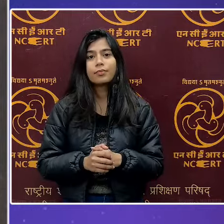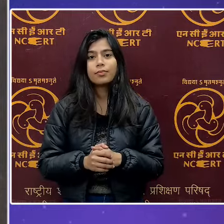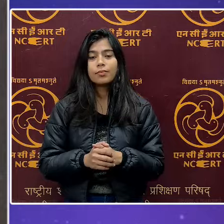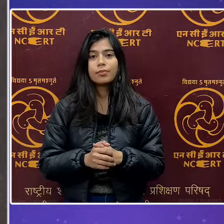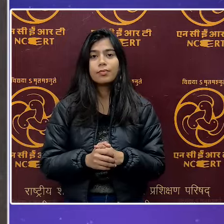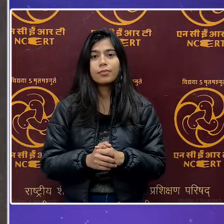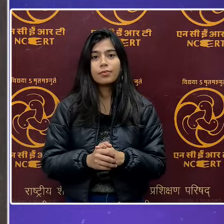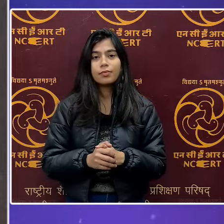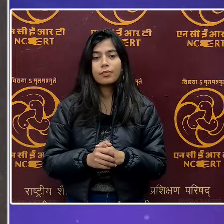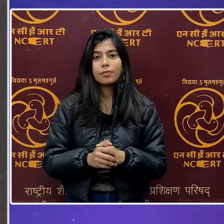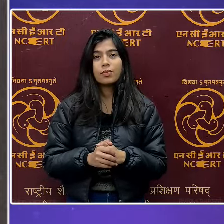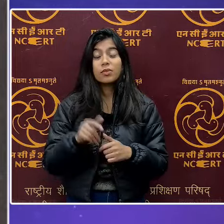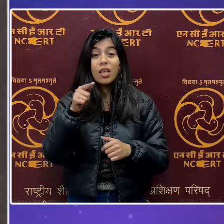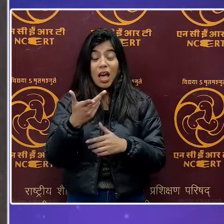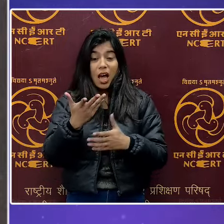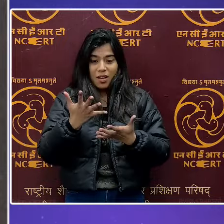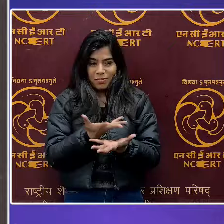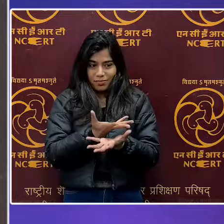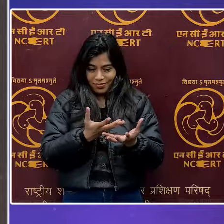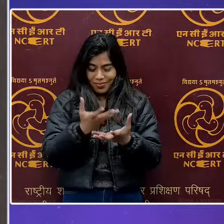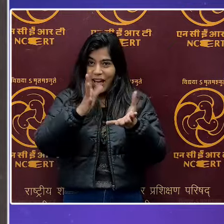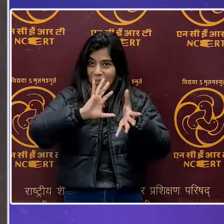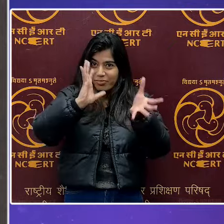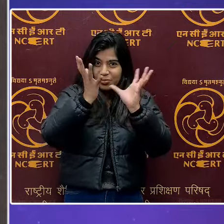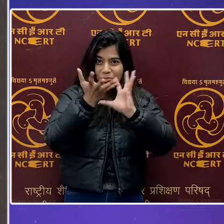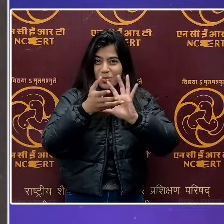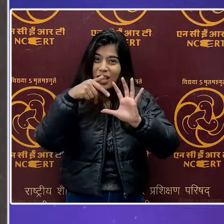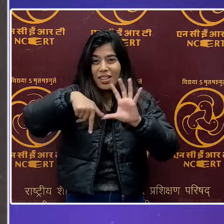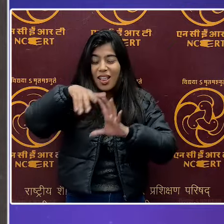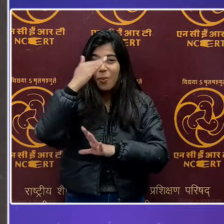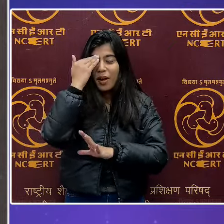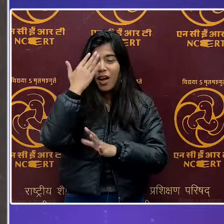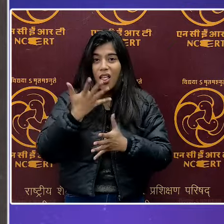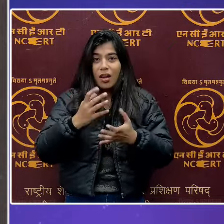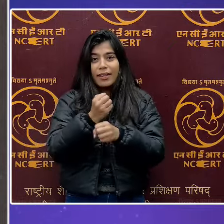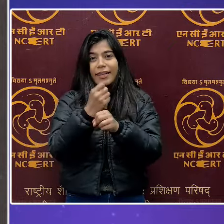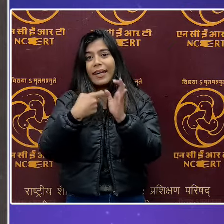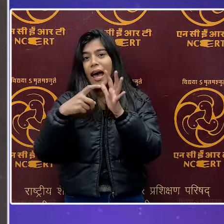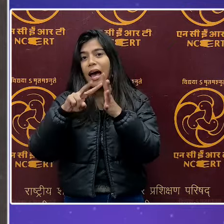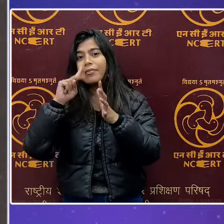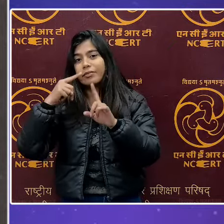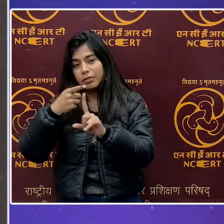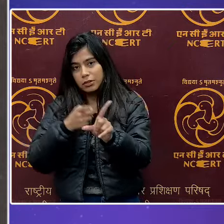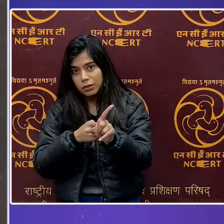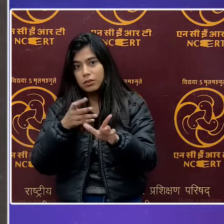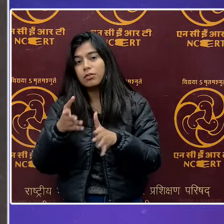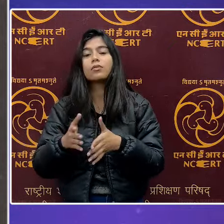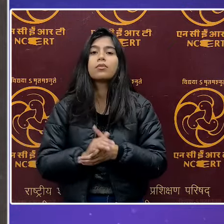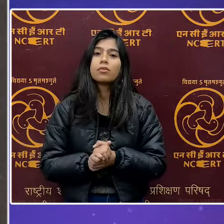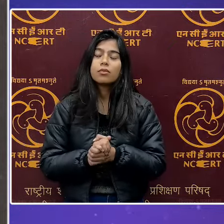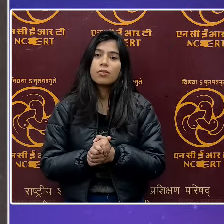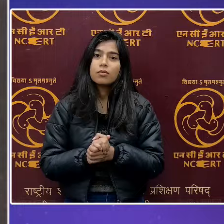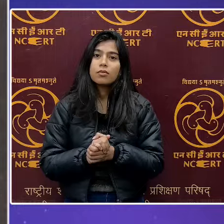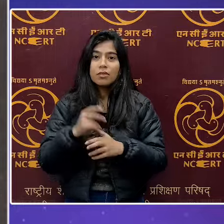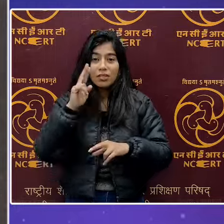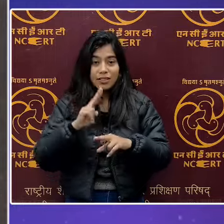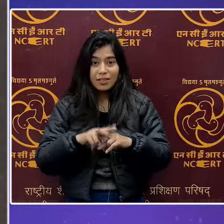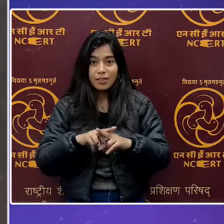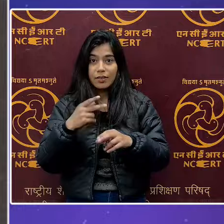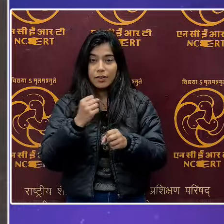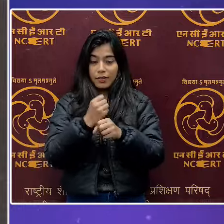here, because of gravity, it begins to move down, because it has already been raised by height h. So because of gravity,